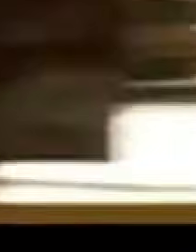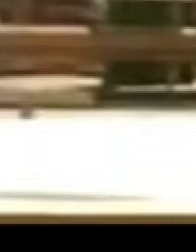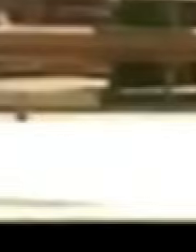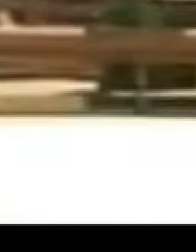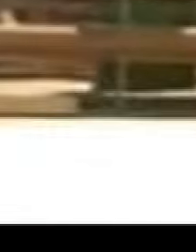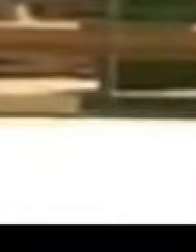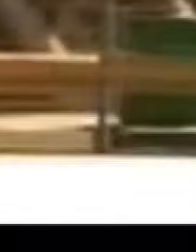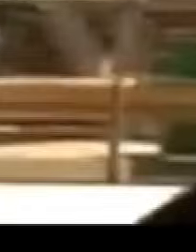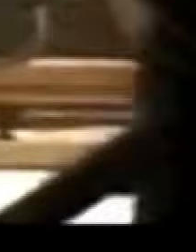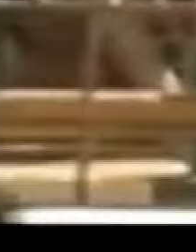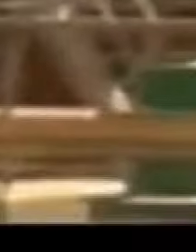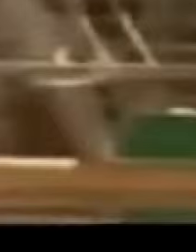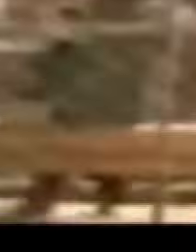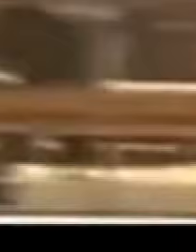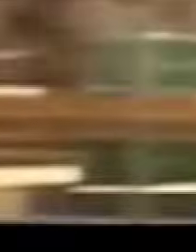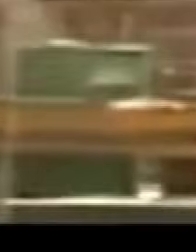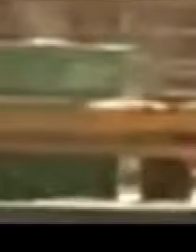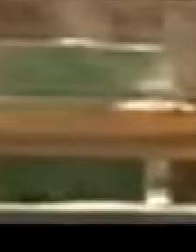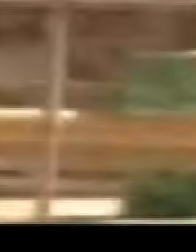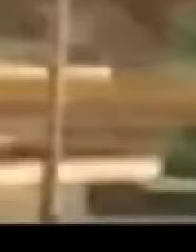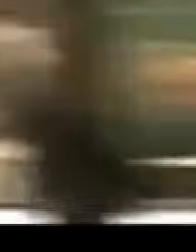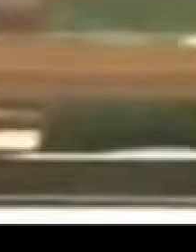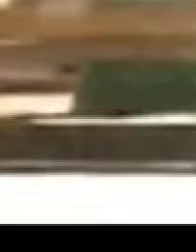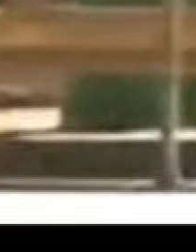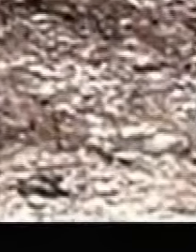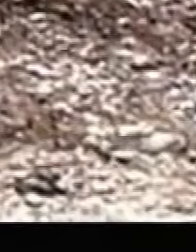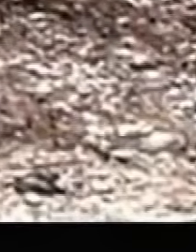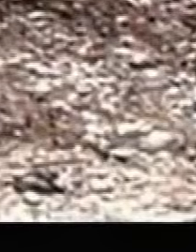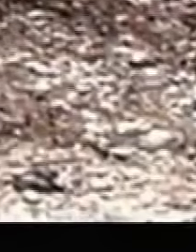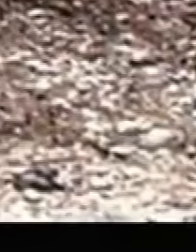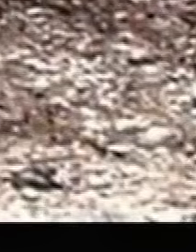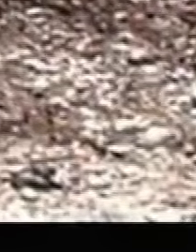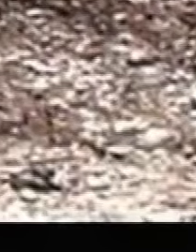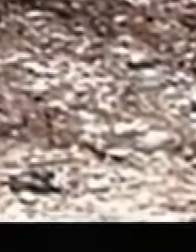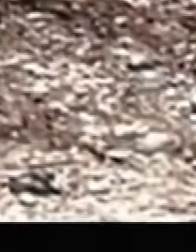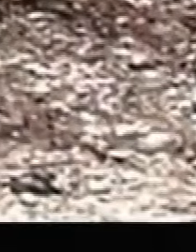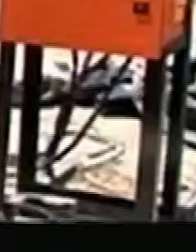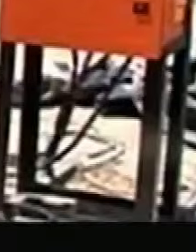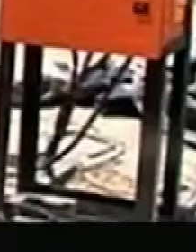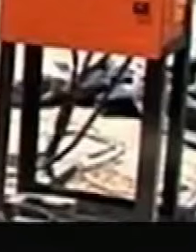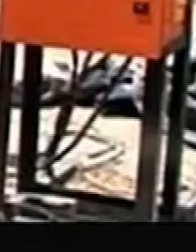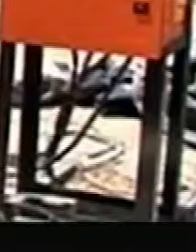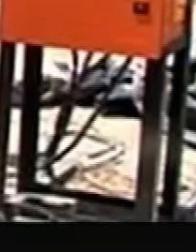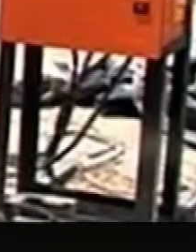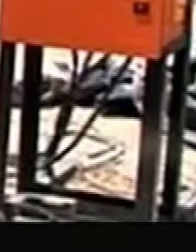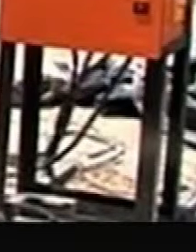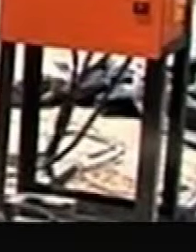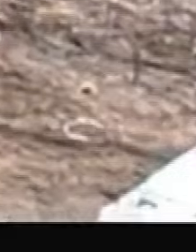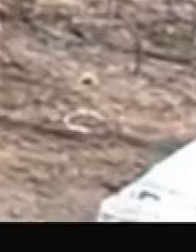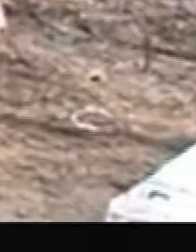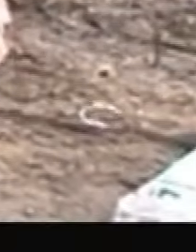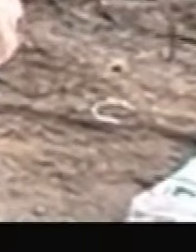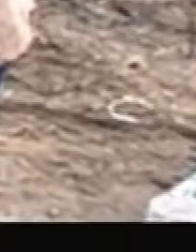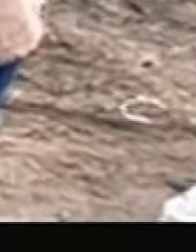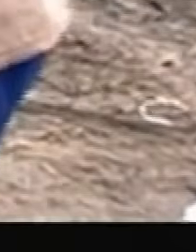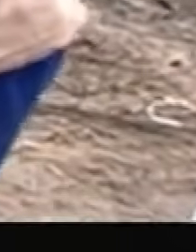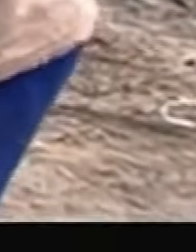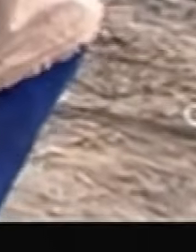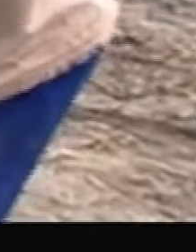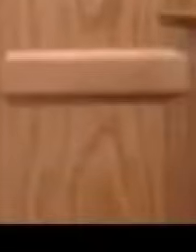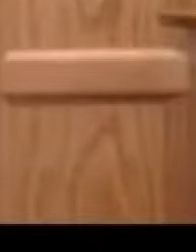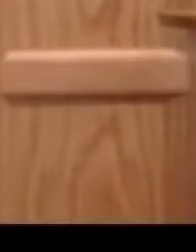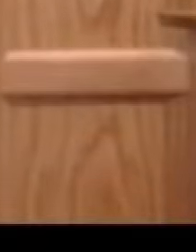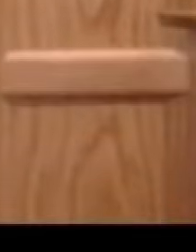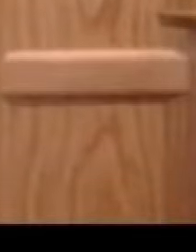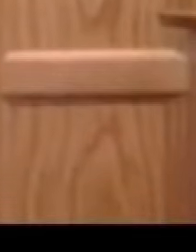direction of applying resources, limited as they may be, will in the long run determine